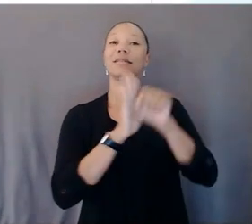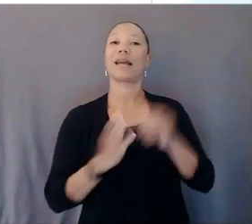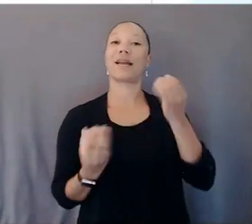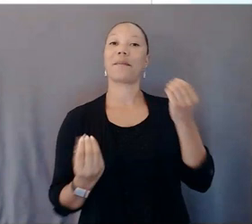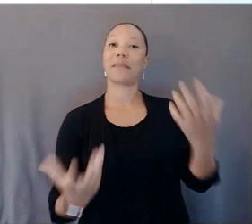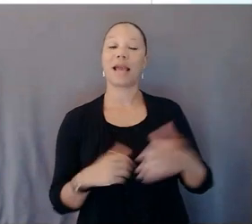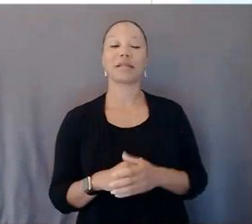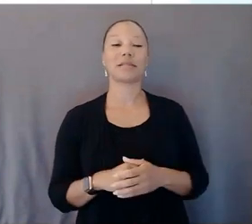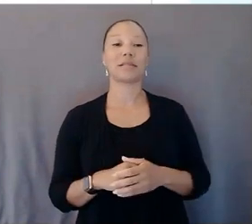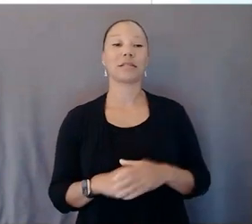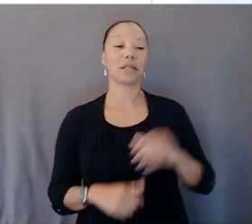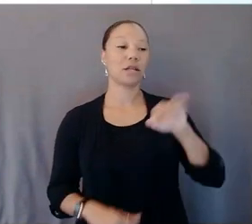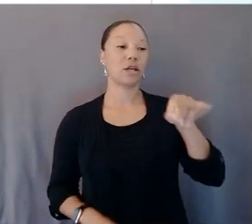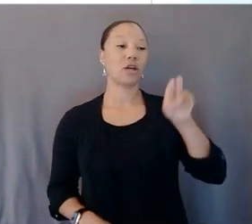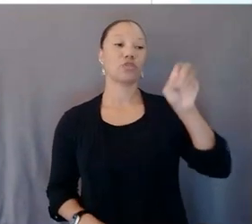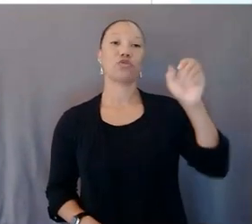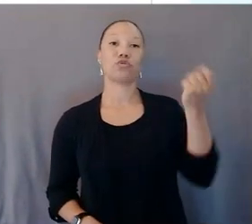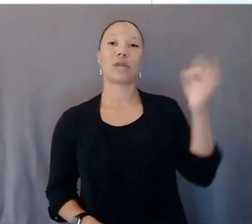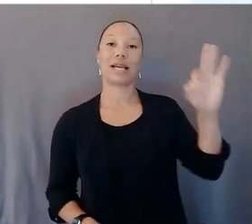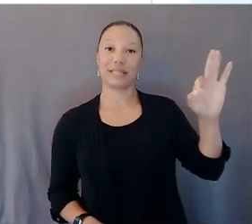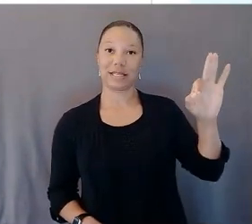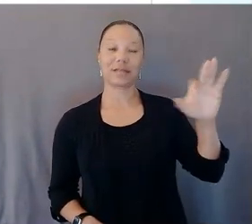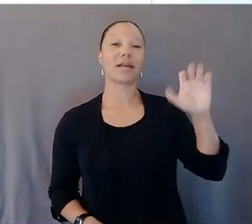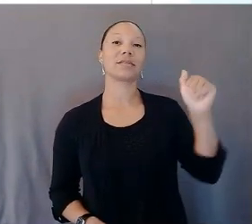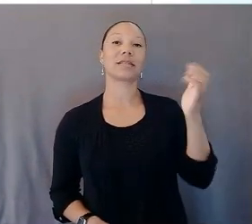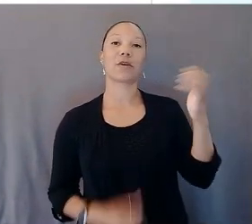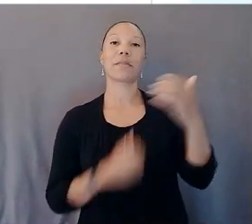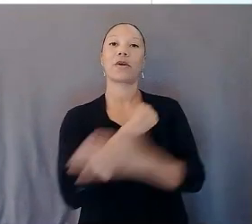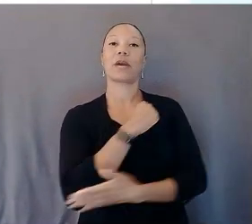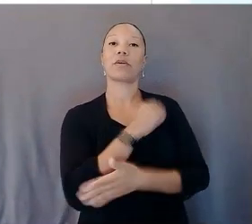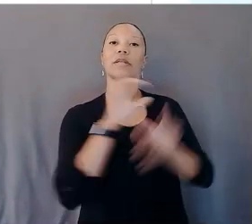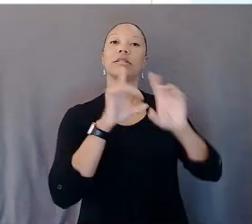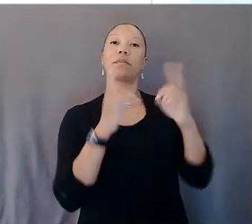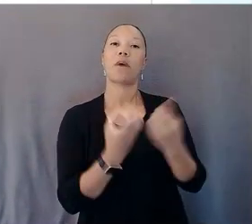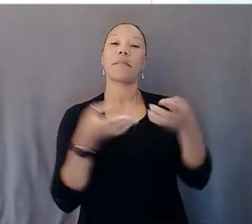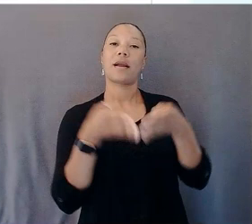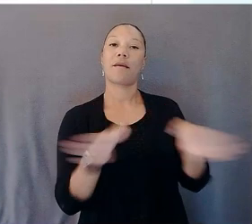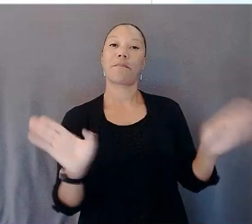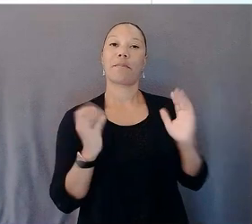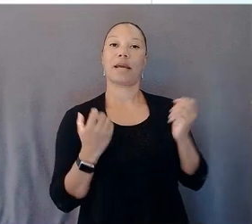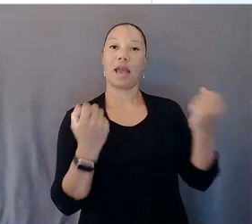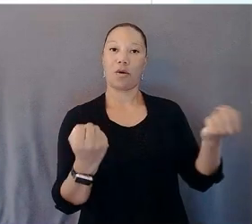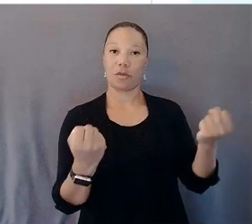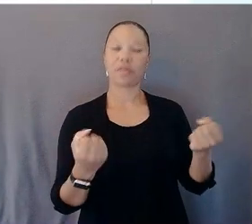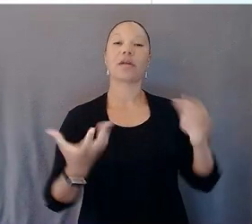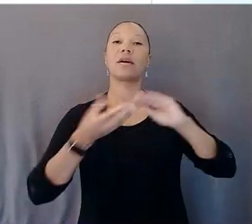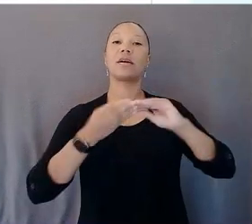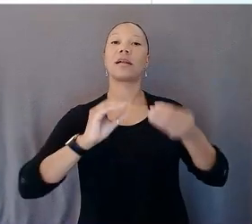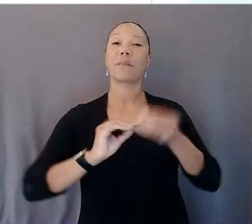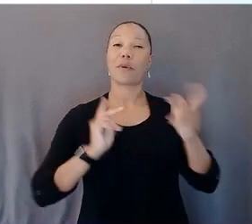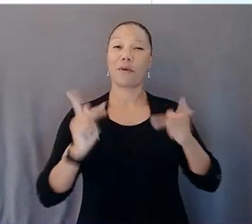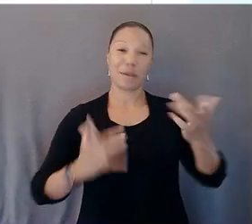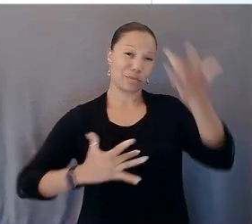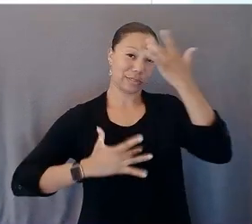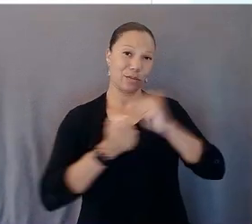of June 19th, according to the Sacramento County Department of Public Health, the number of confirmed